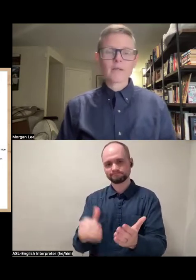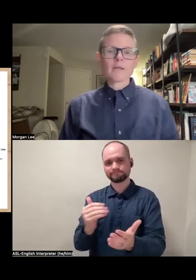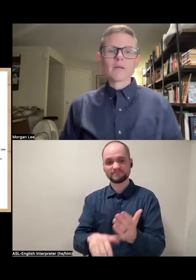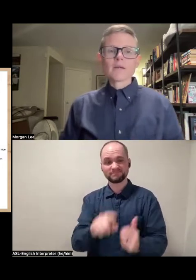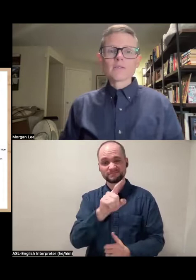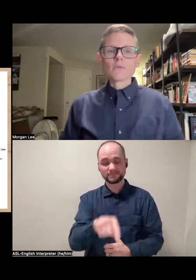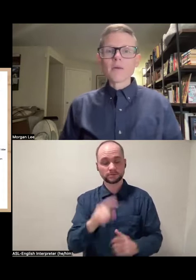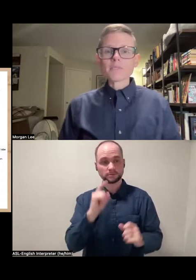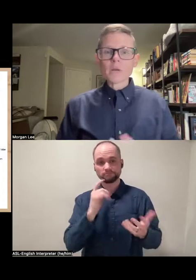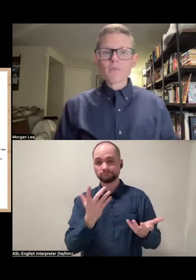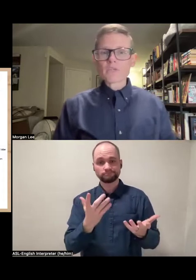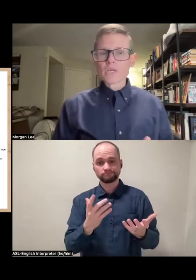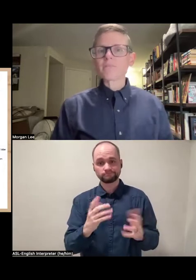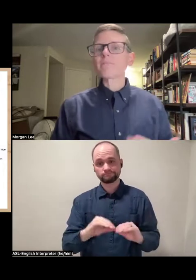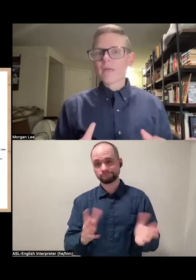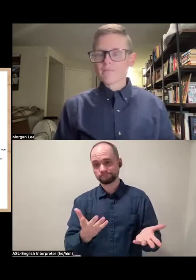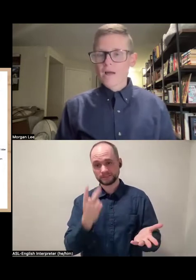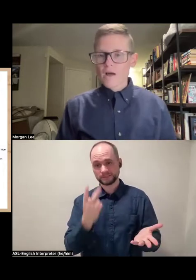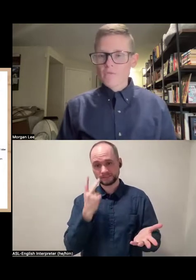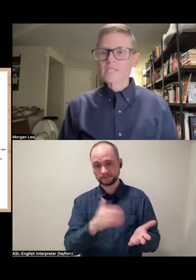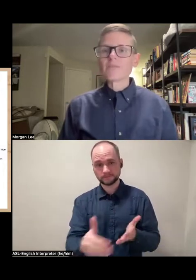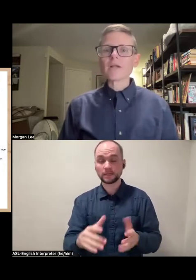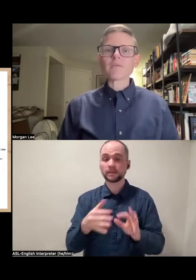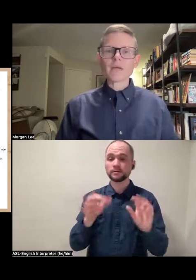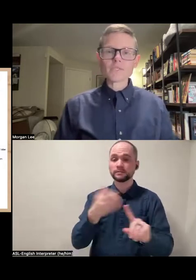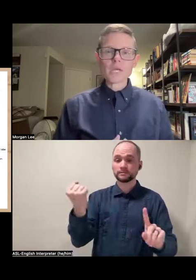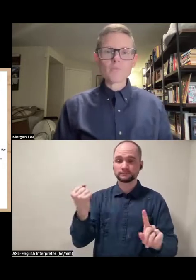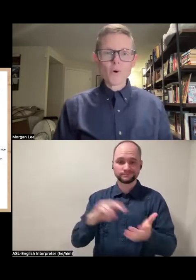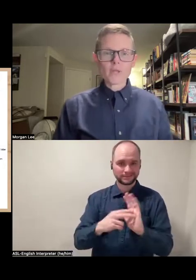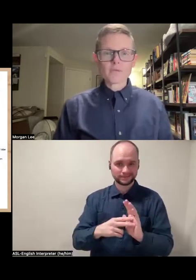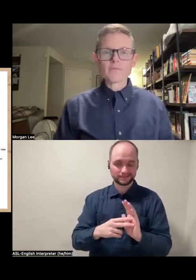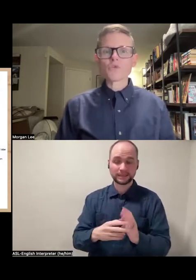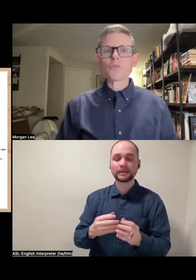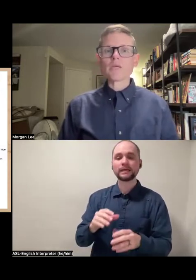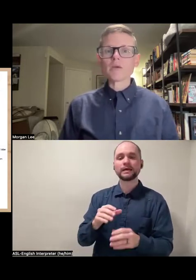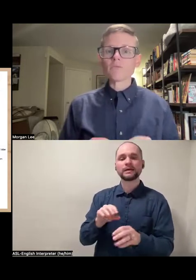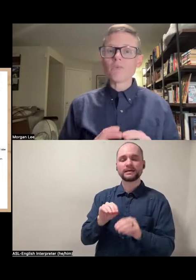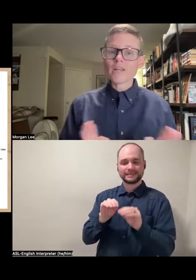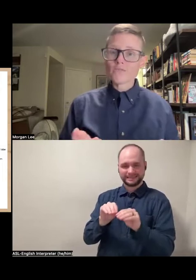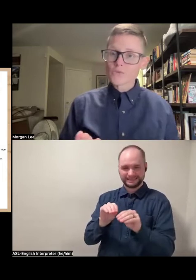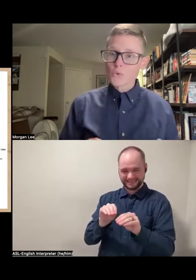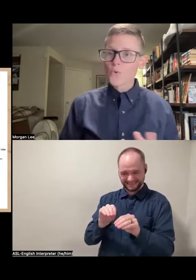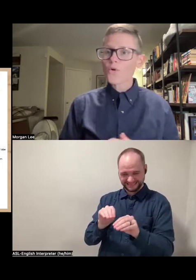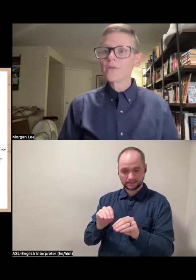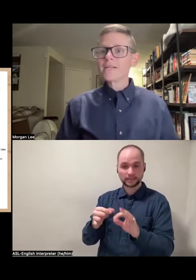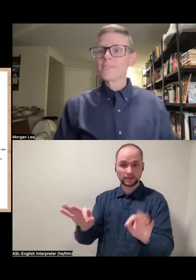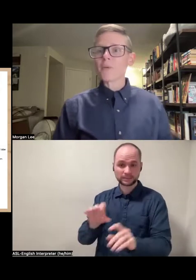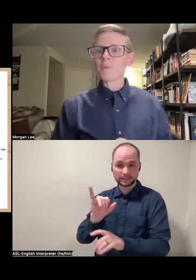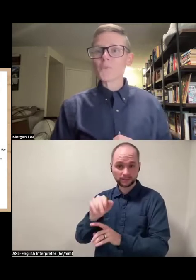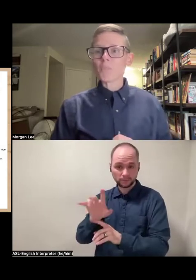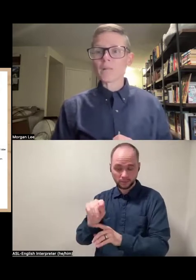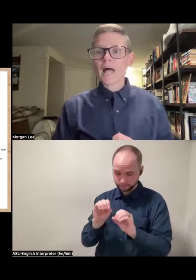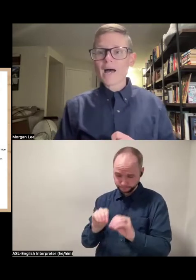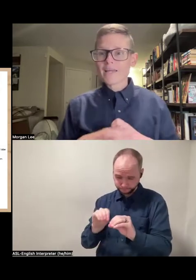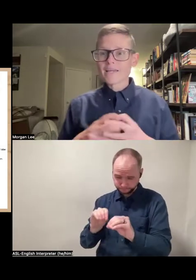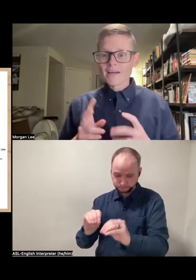surprising. So language deprivation, they have not received enough language input to be ready for school, to be able